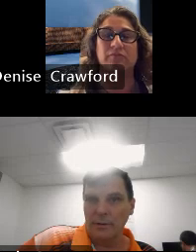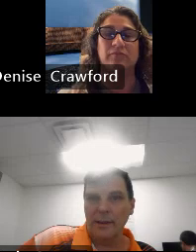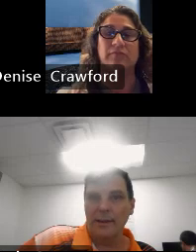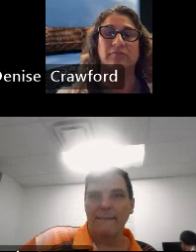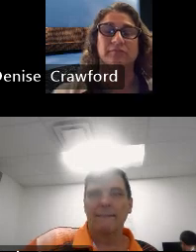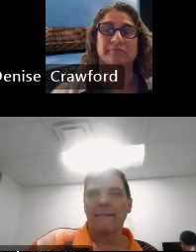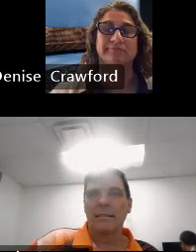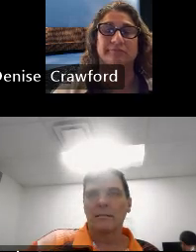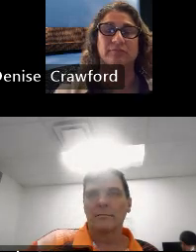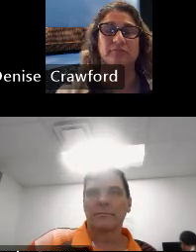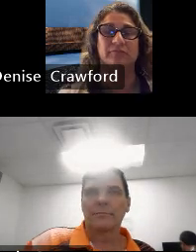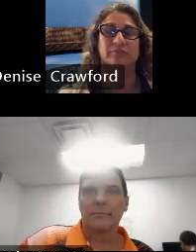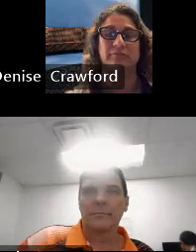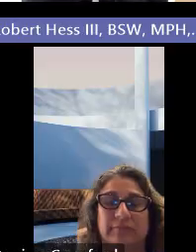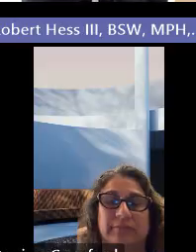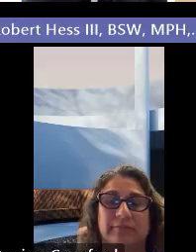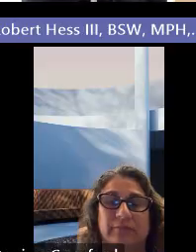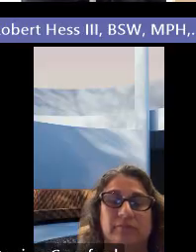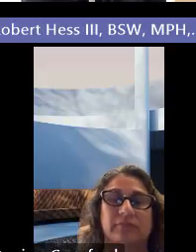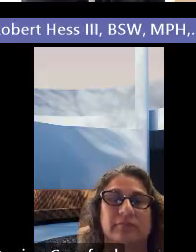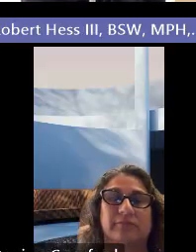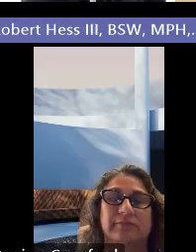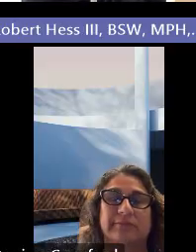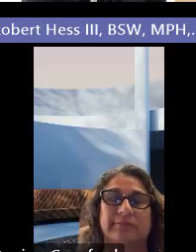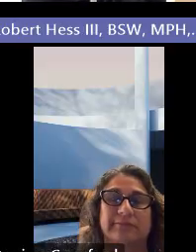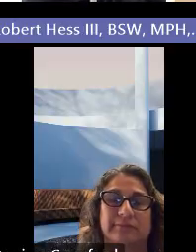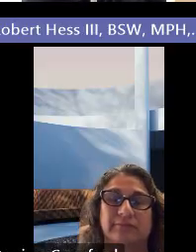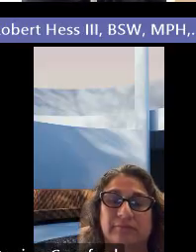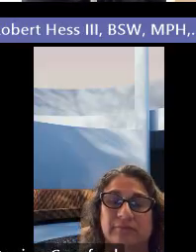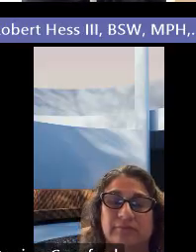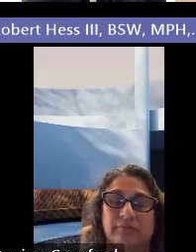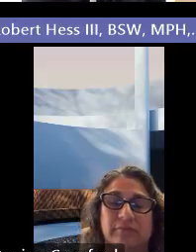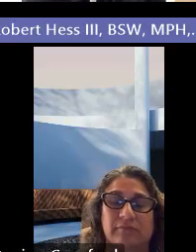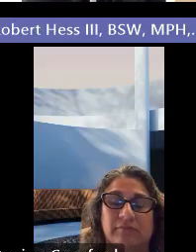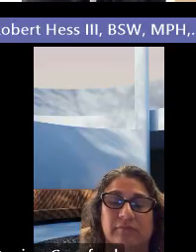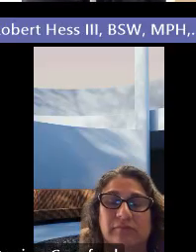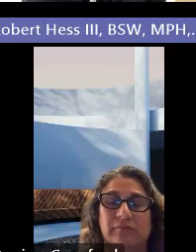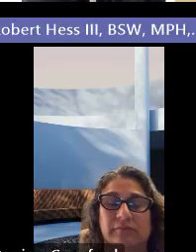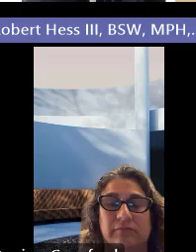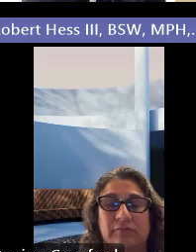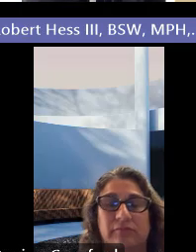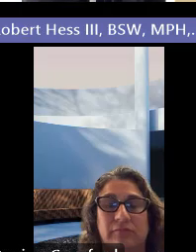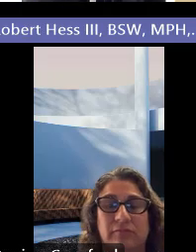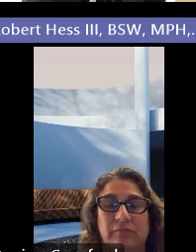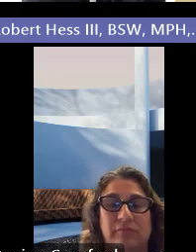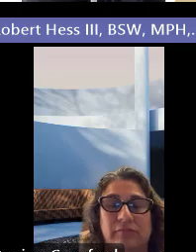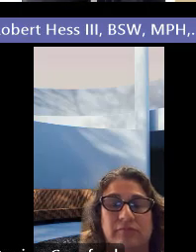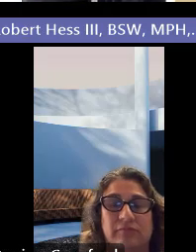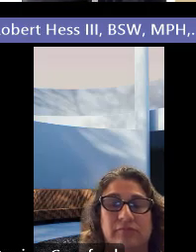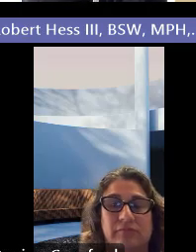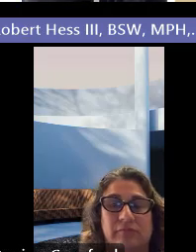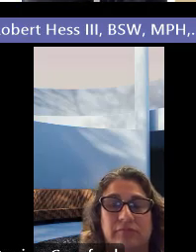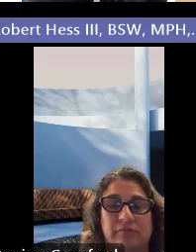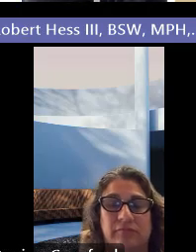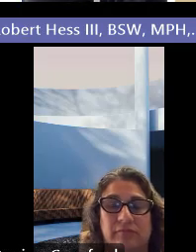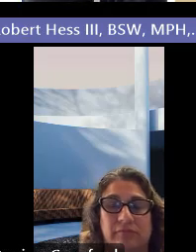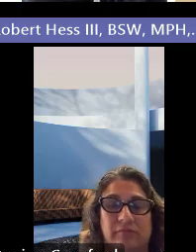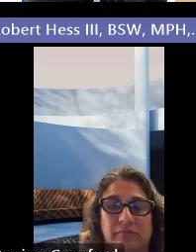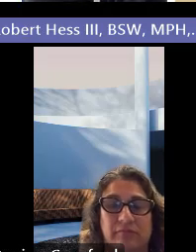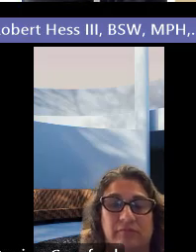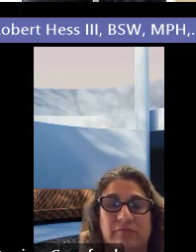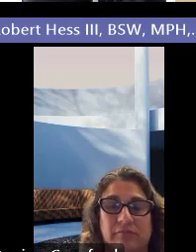So excited to have everyone. Today, I'm super excited to introduce and hand this over to